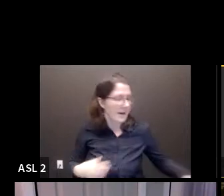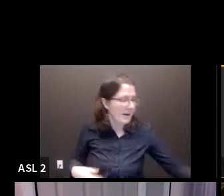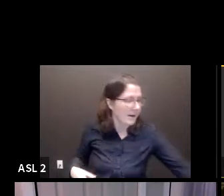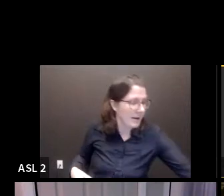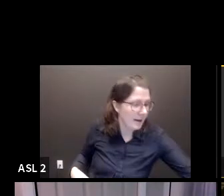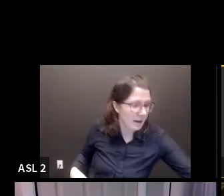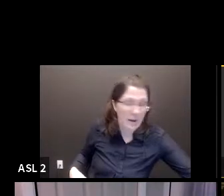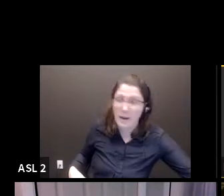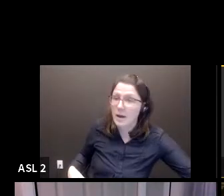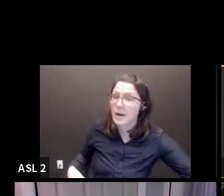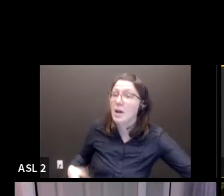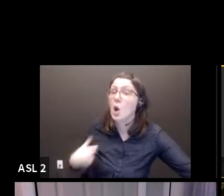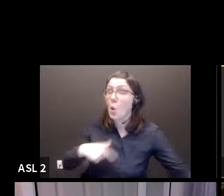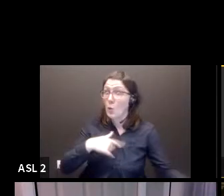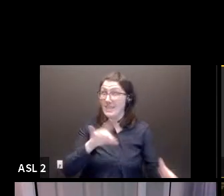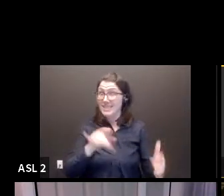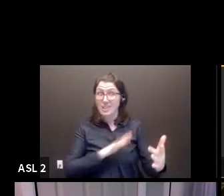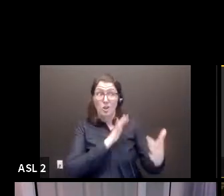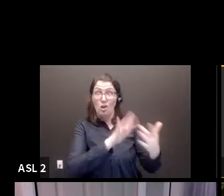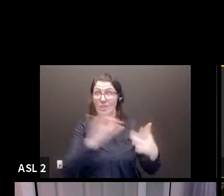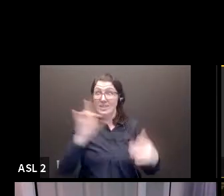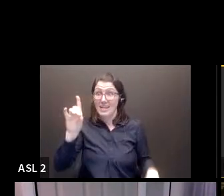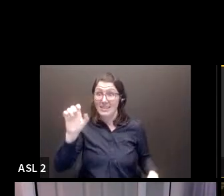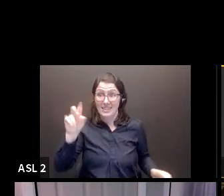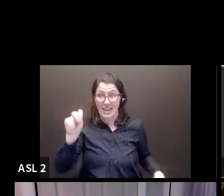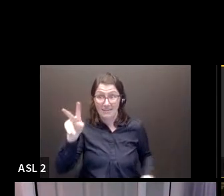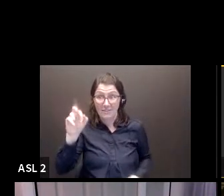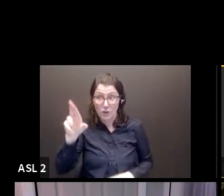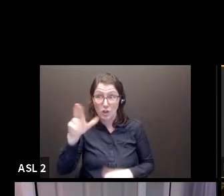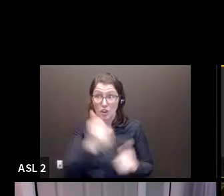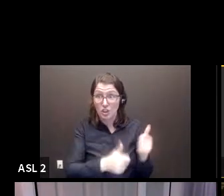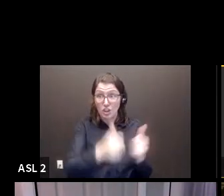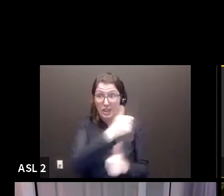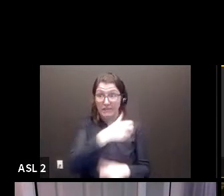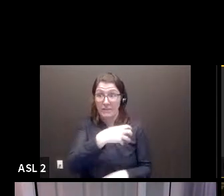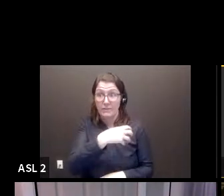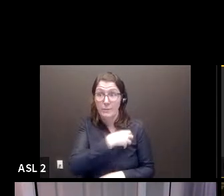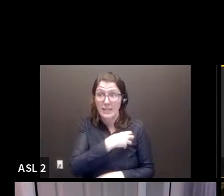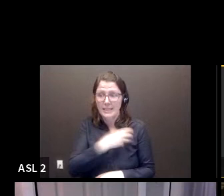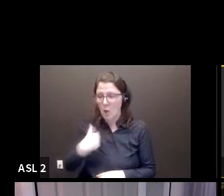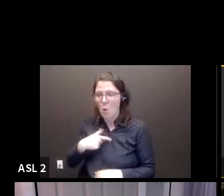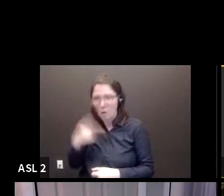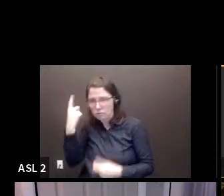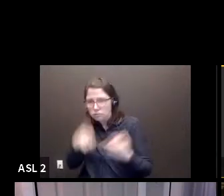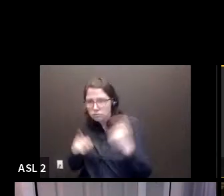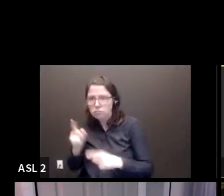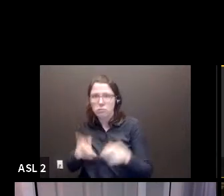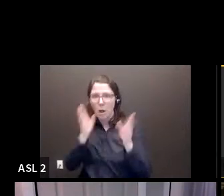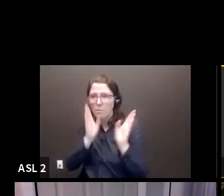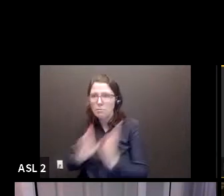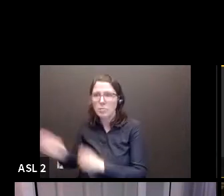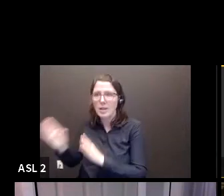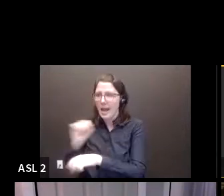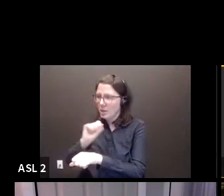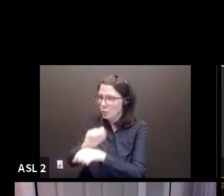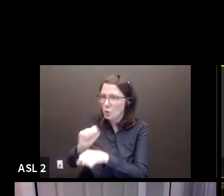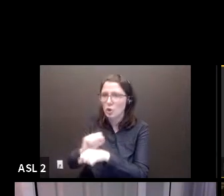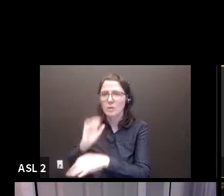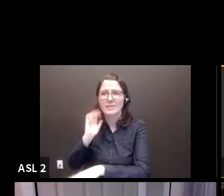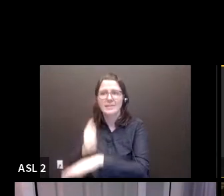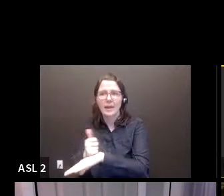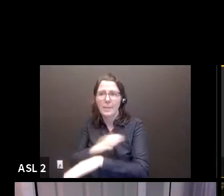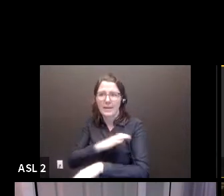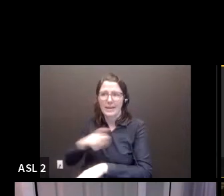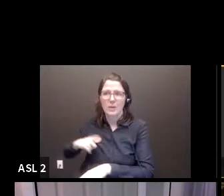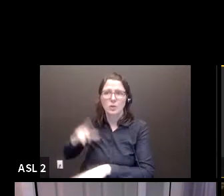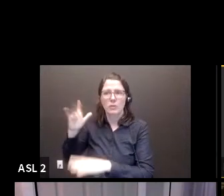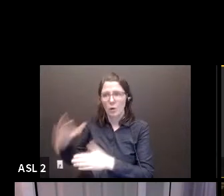the denver chief of police earlier on this year as we were starting to curate our work around forming the guiding council um